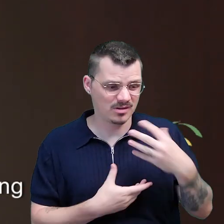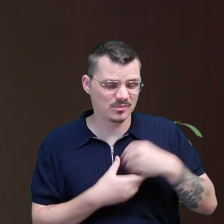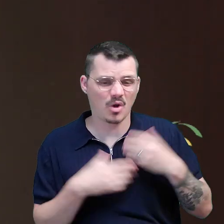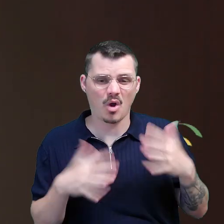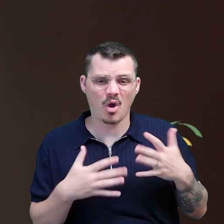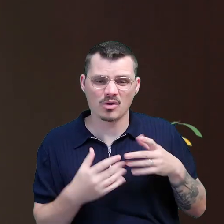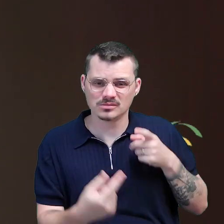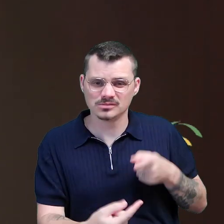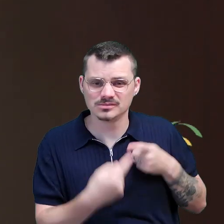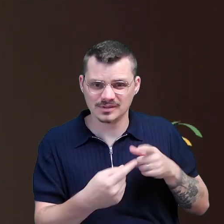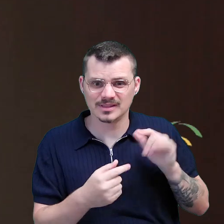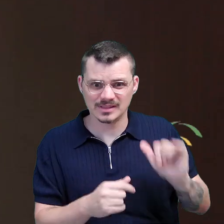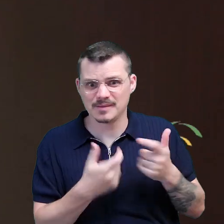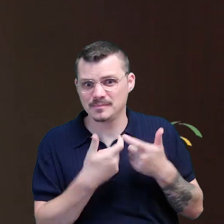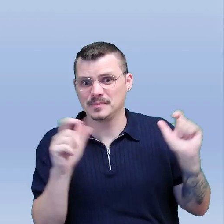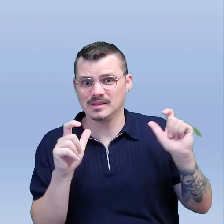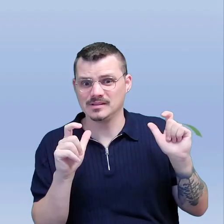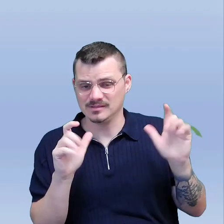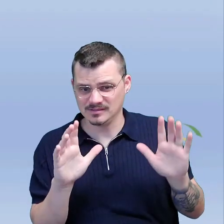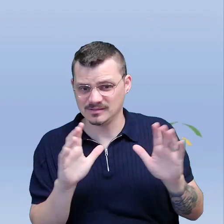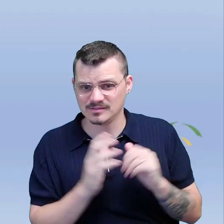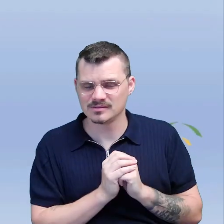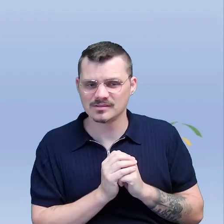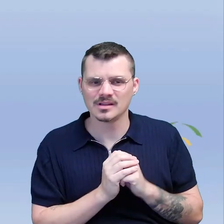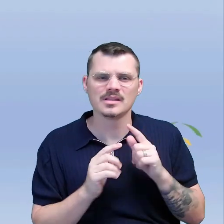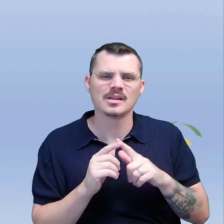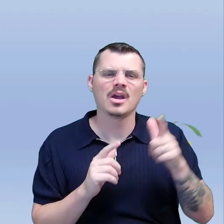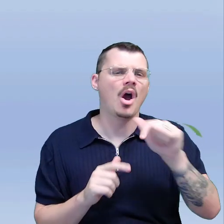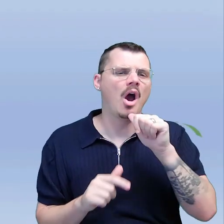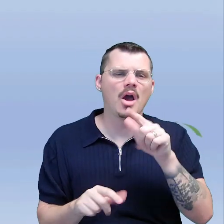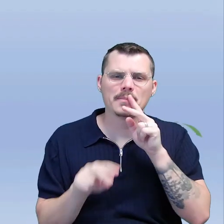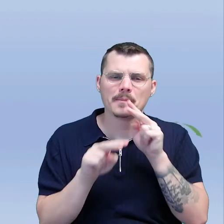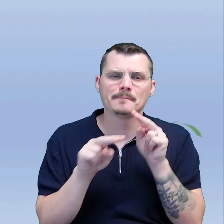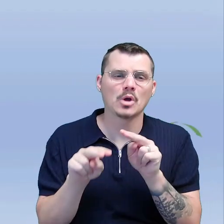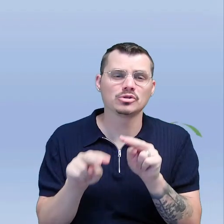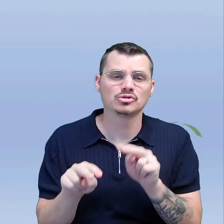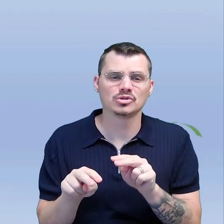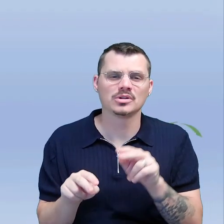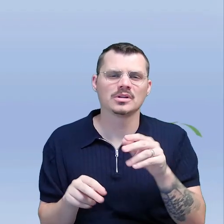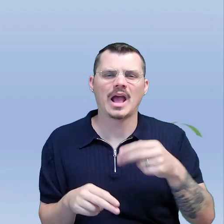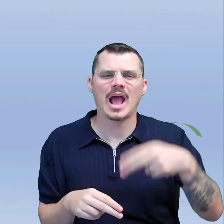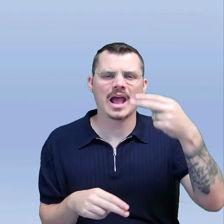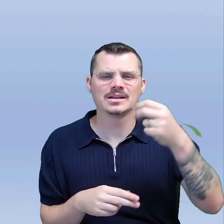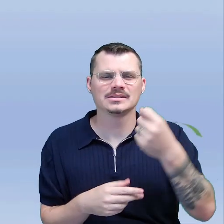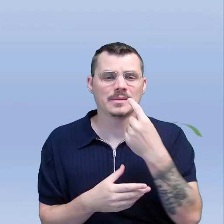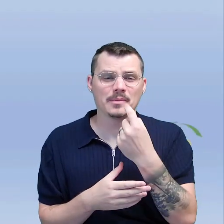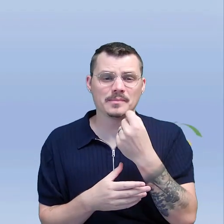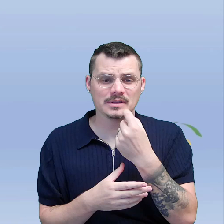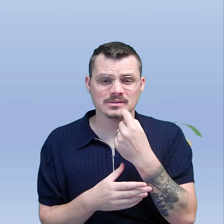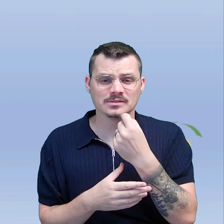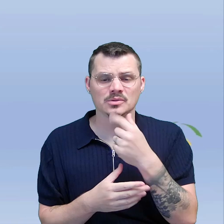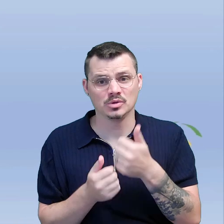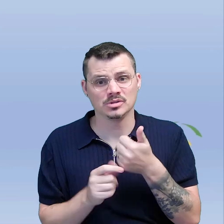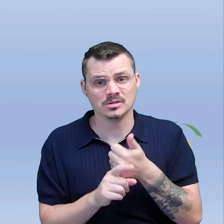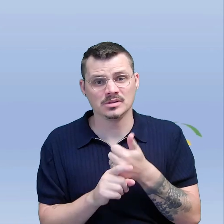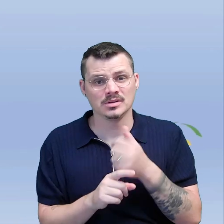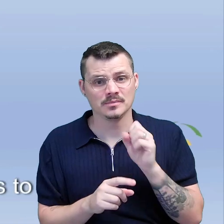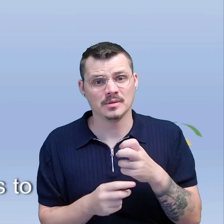already dealing with that in a big way. And then unmonitored supplements, some of which are quite